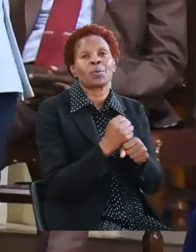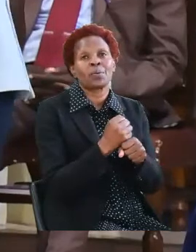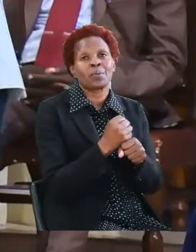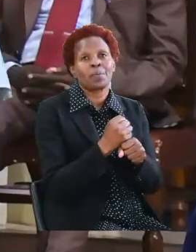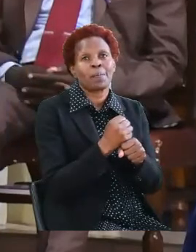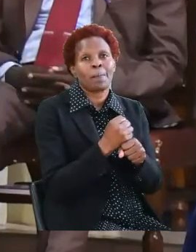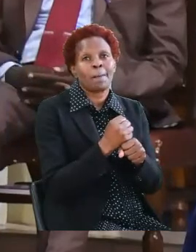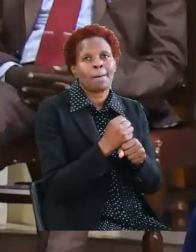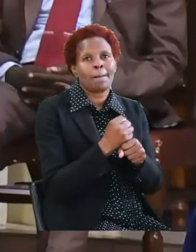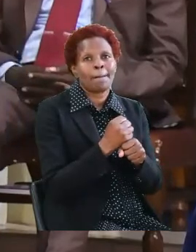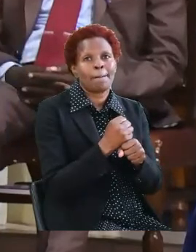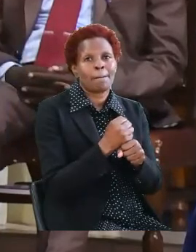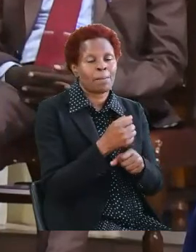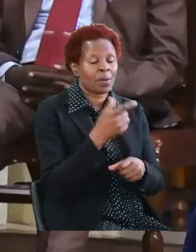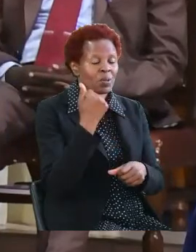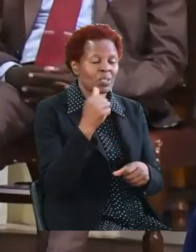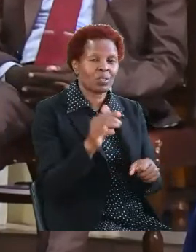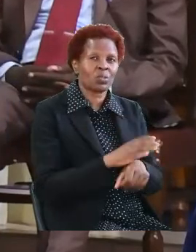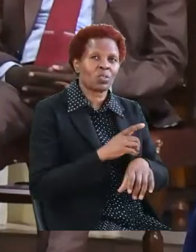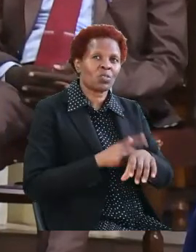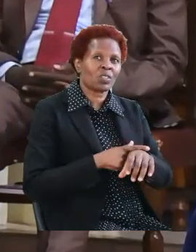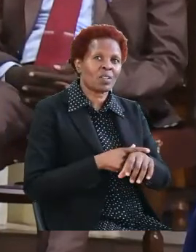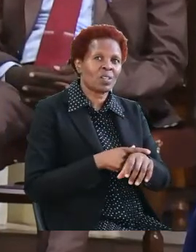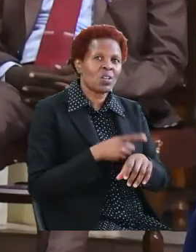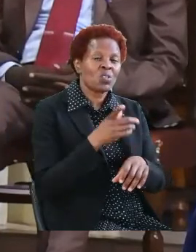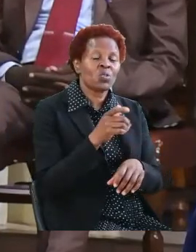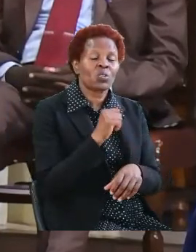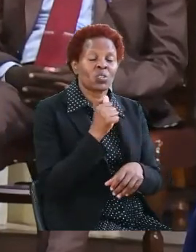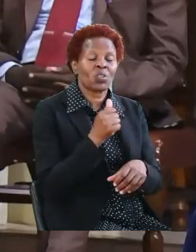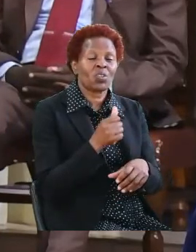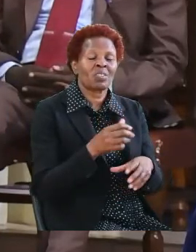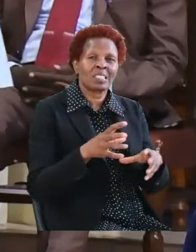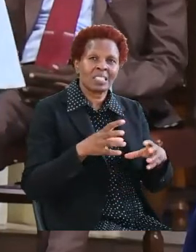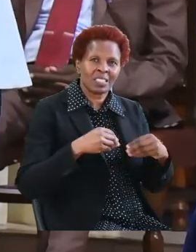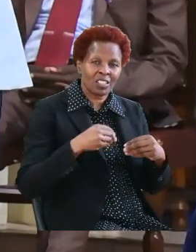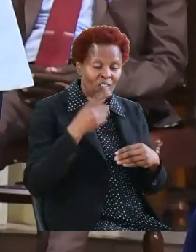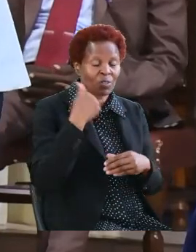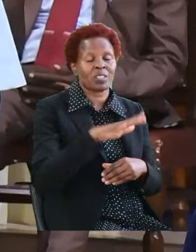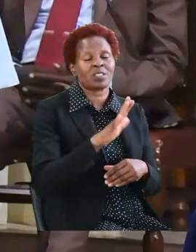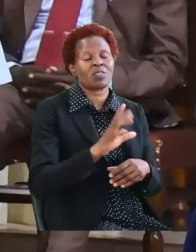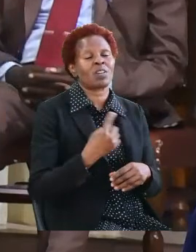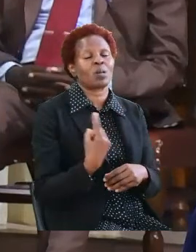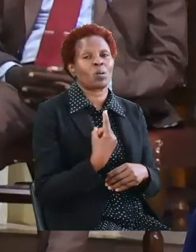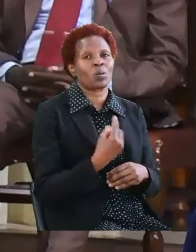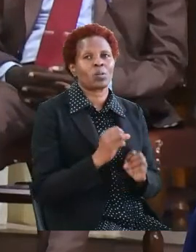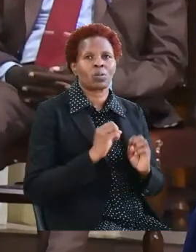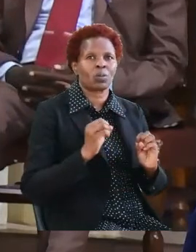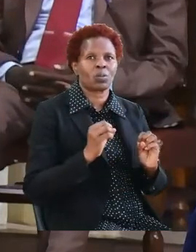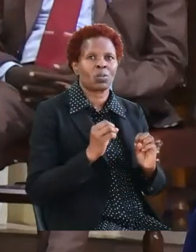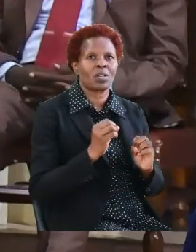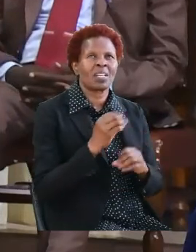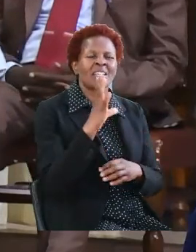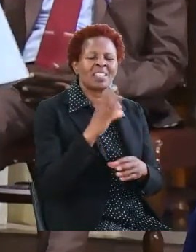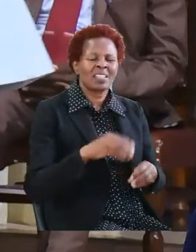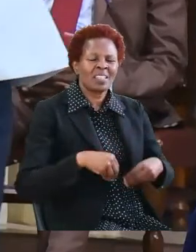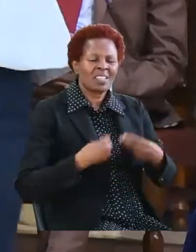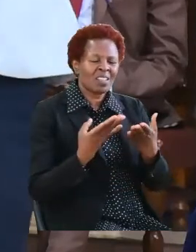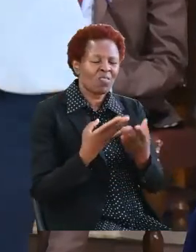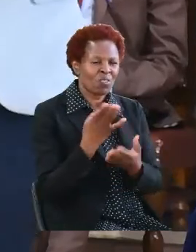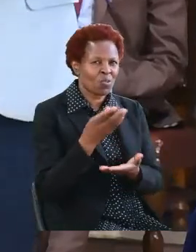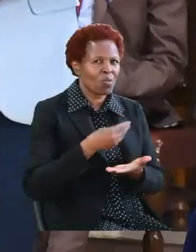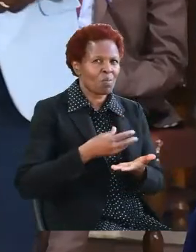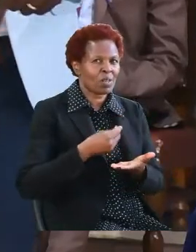with. Because most of the time you are not given just for yourself. The Lord does not just give you money